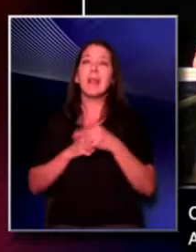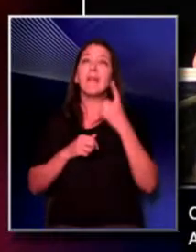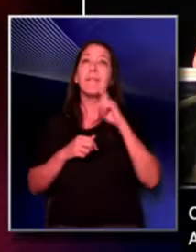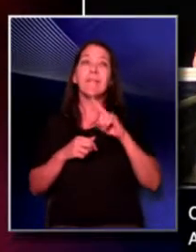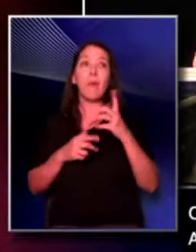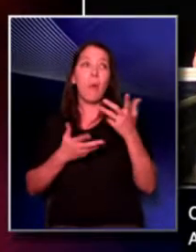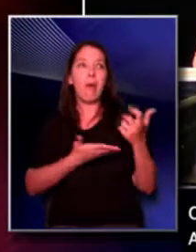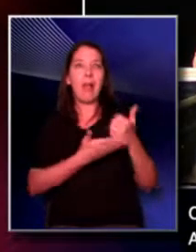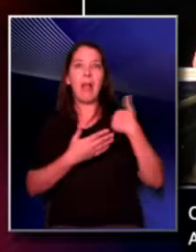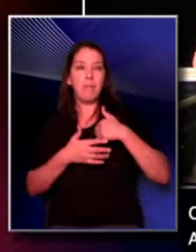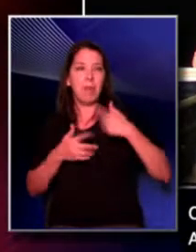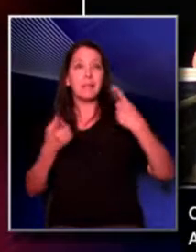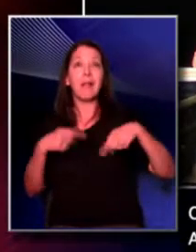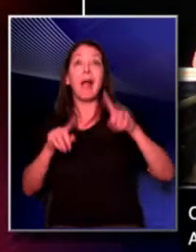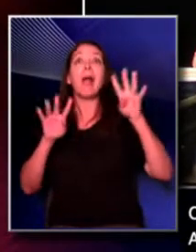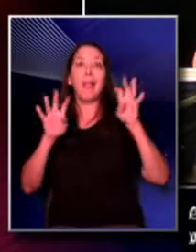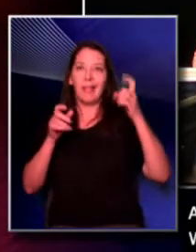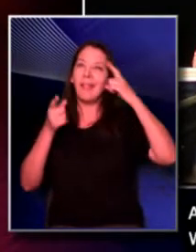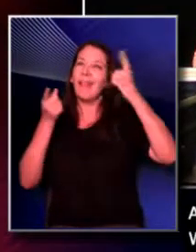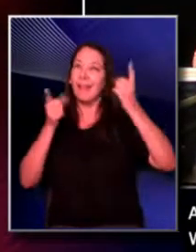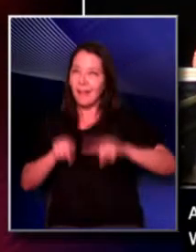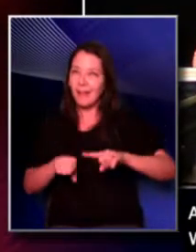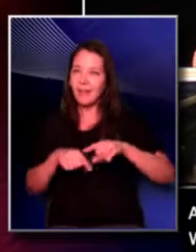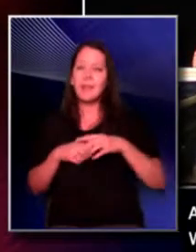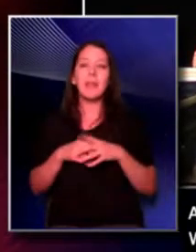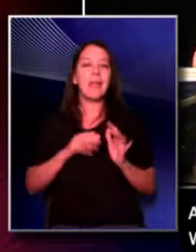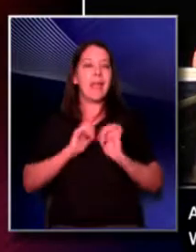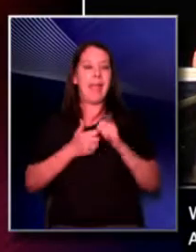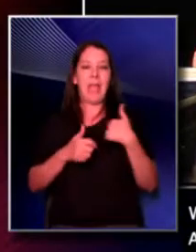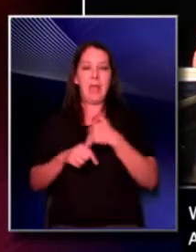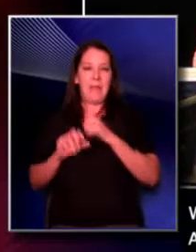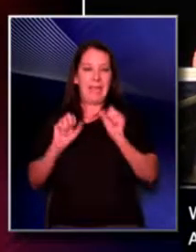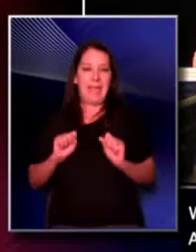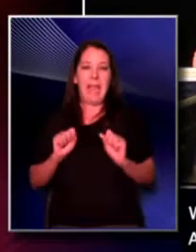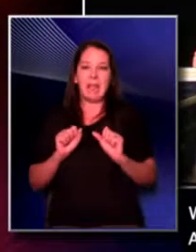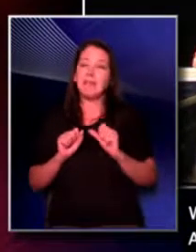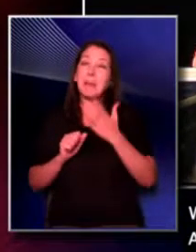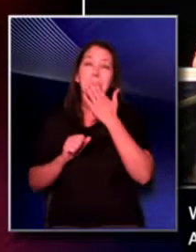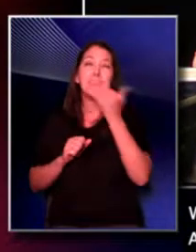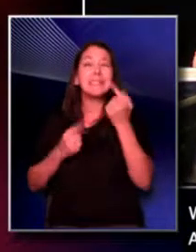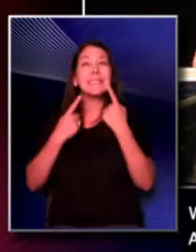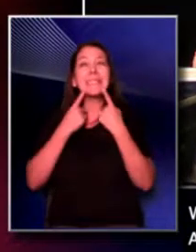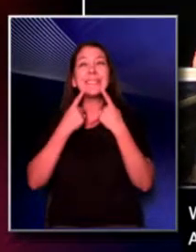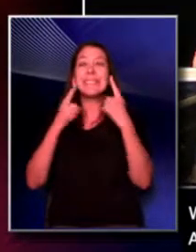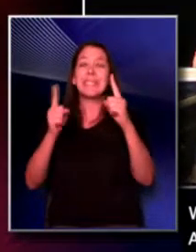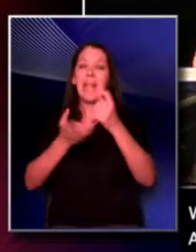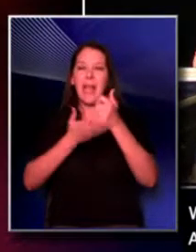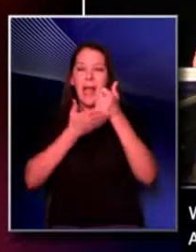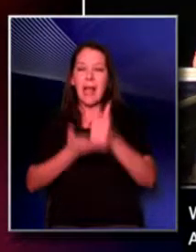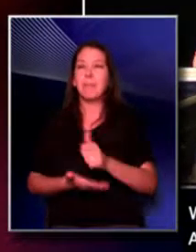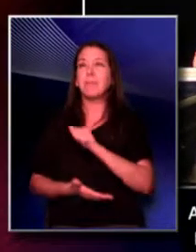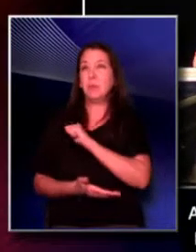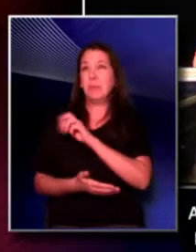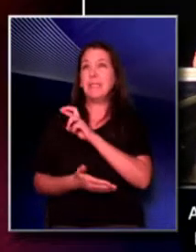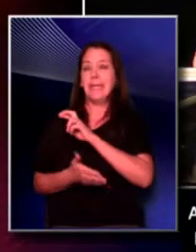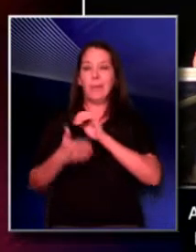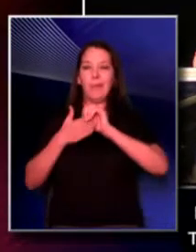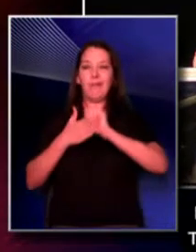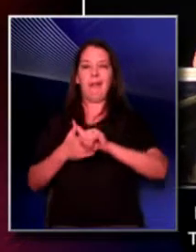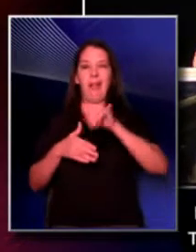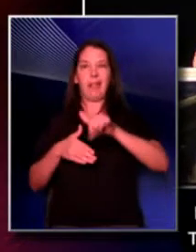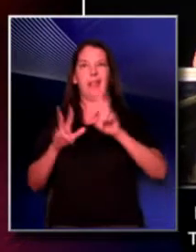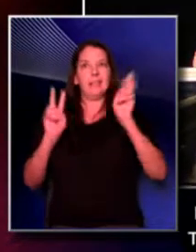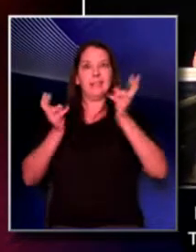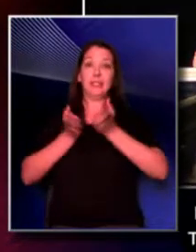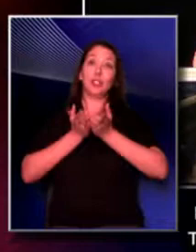consensus on what the role of this board is and how we might go about more effectively helping the superintendent guide the ship in the direction that we want it to